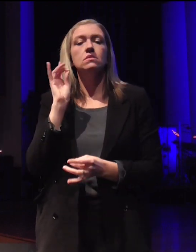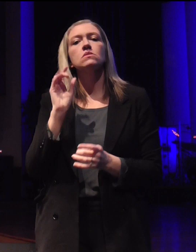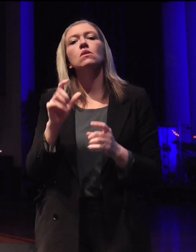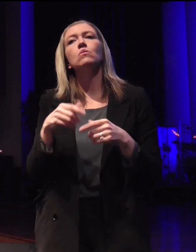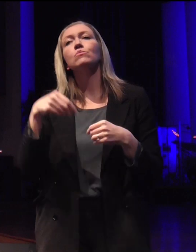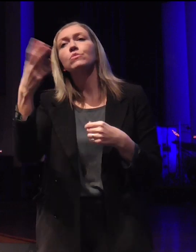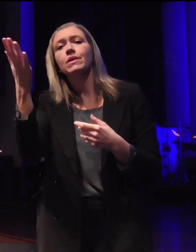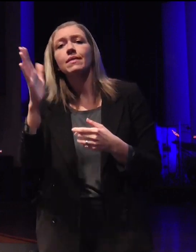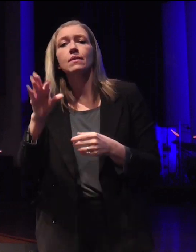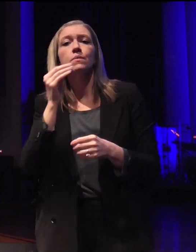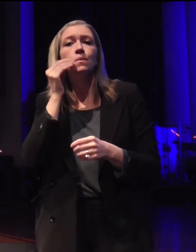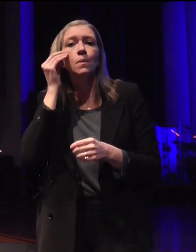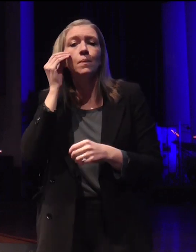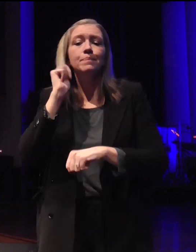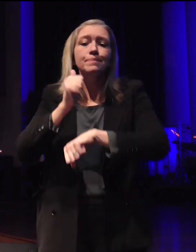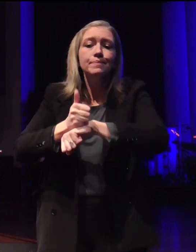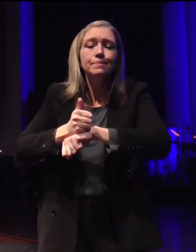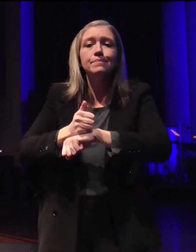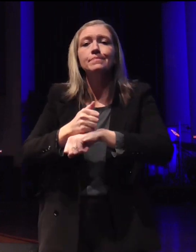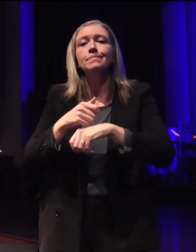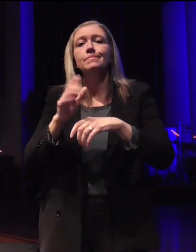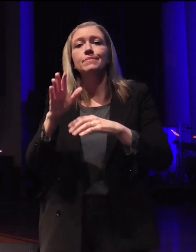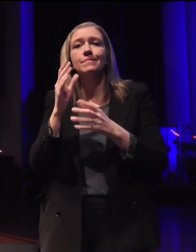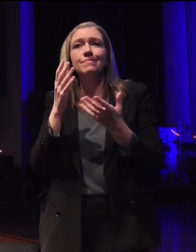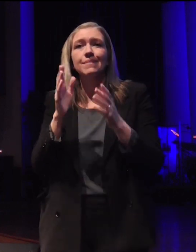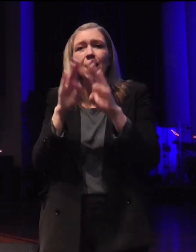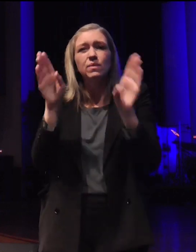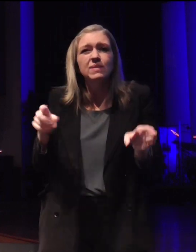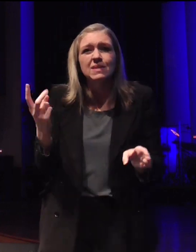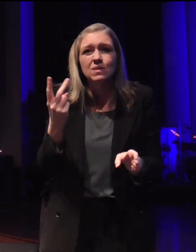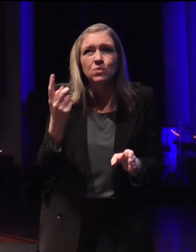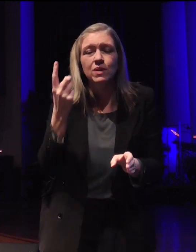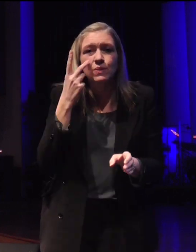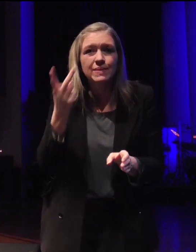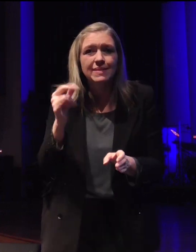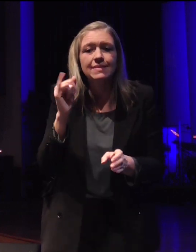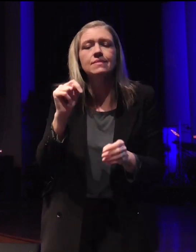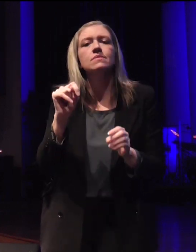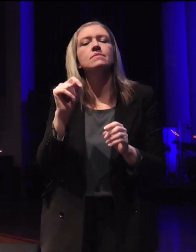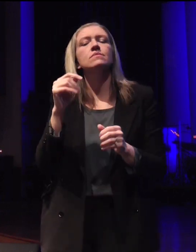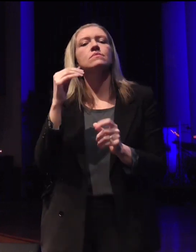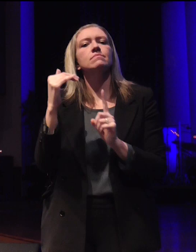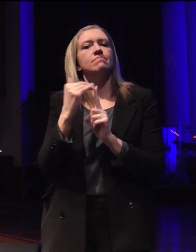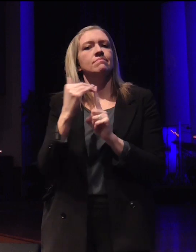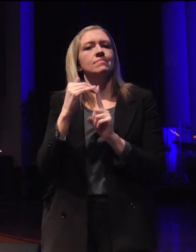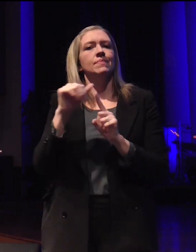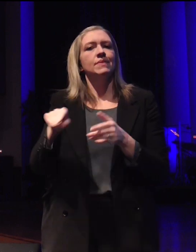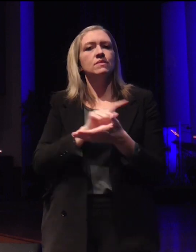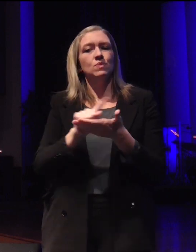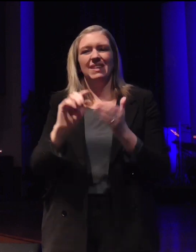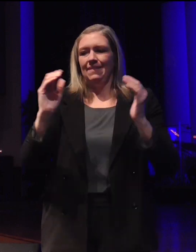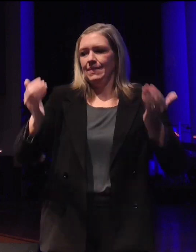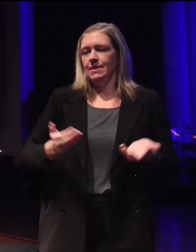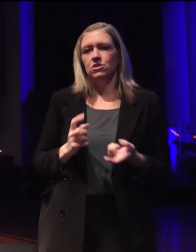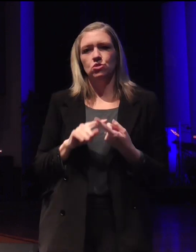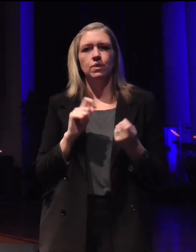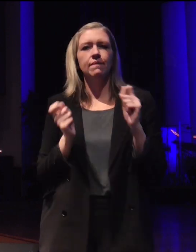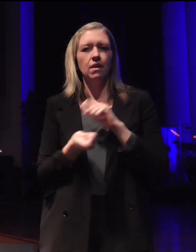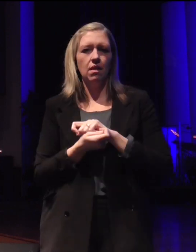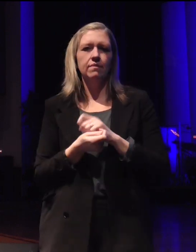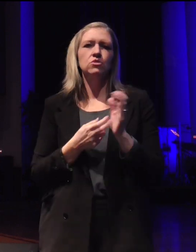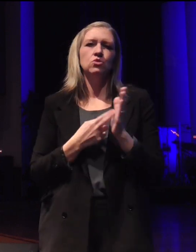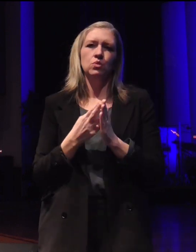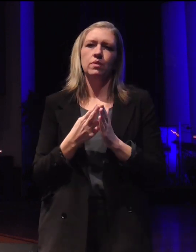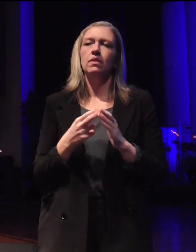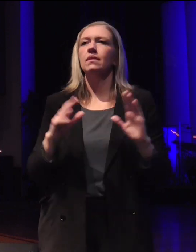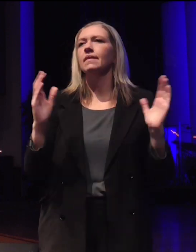on your altar, put it in a place where you'll see it. Be reminded this week of this invitation to evolve our truth. And I invite us to